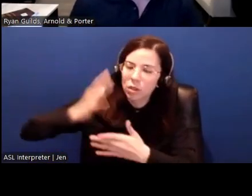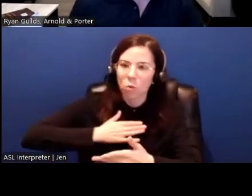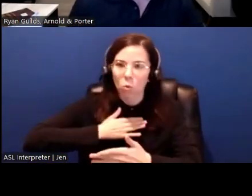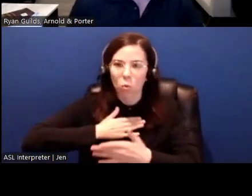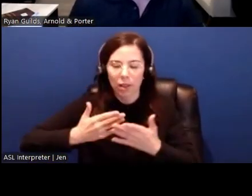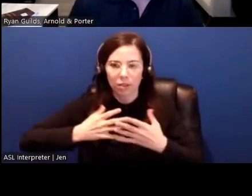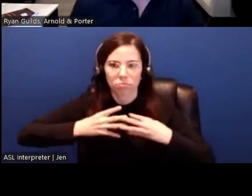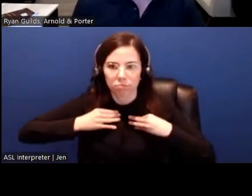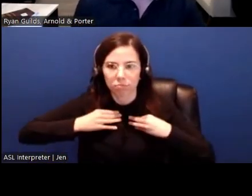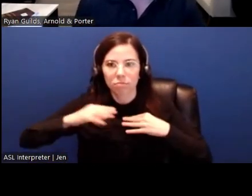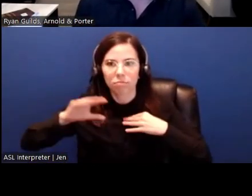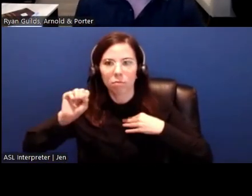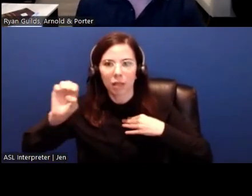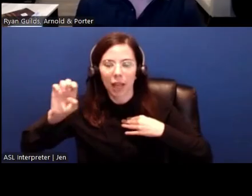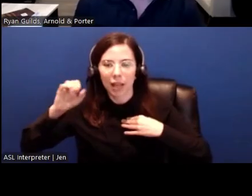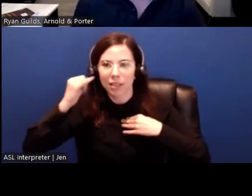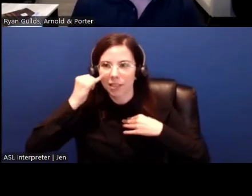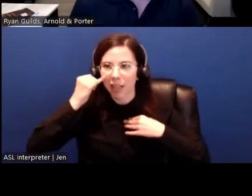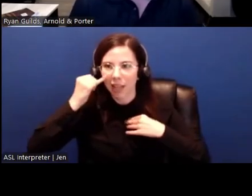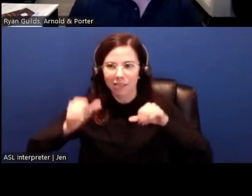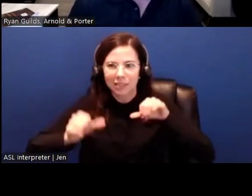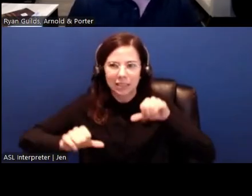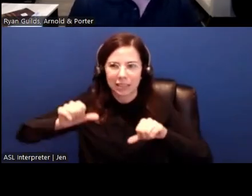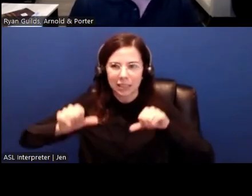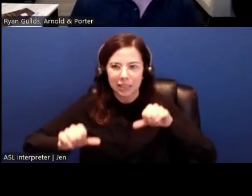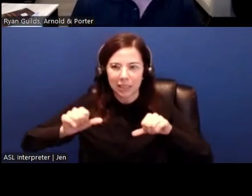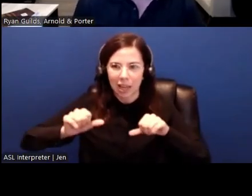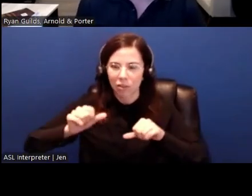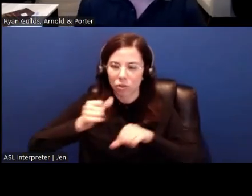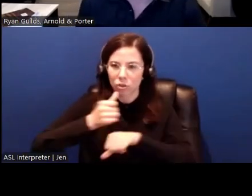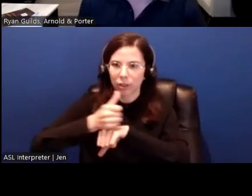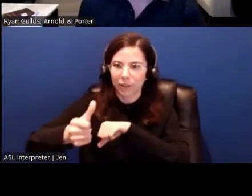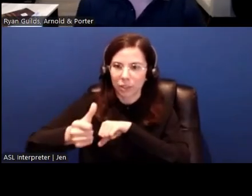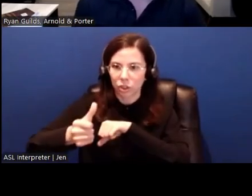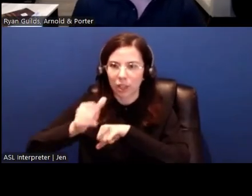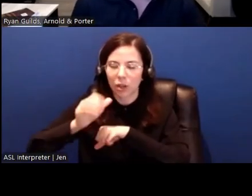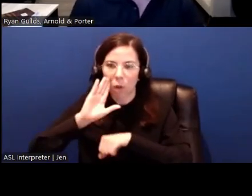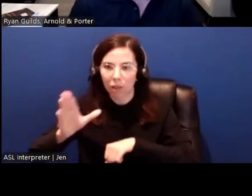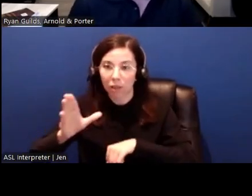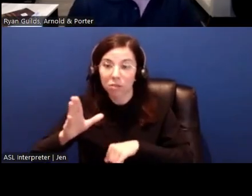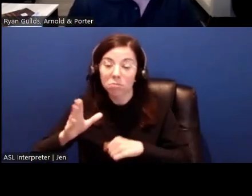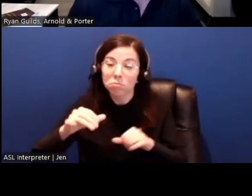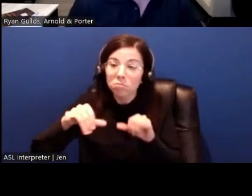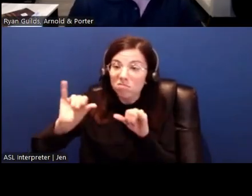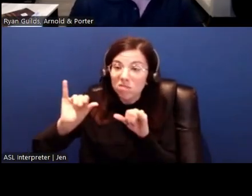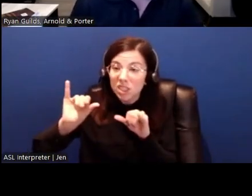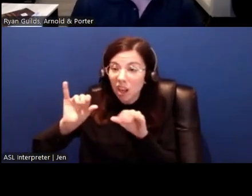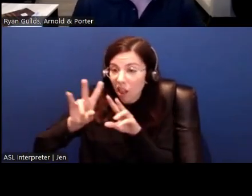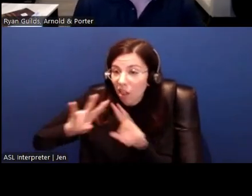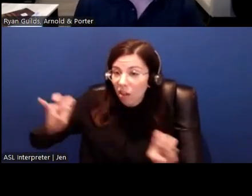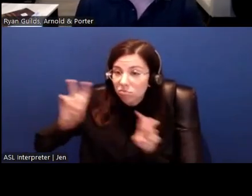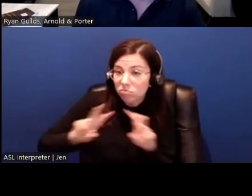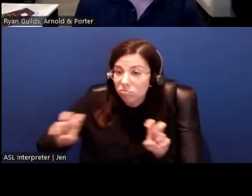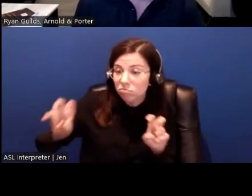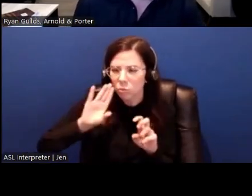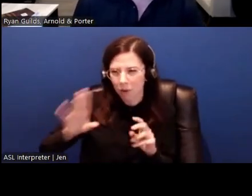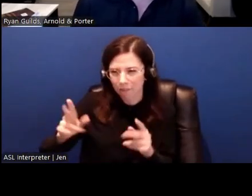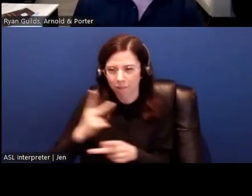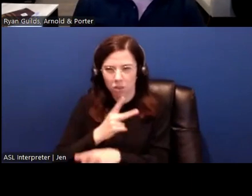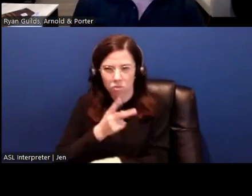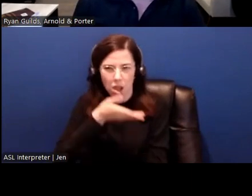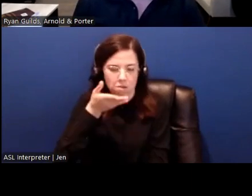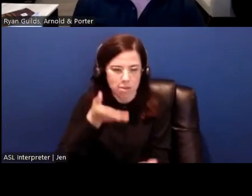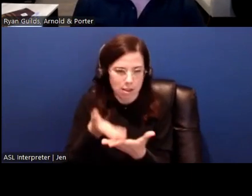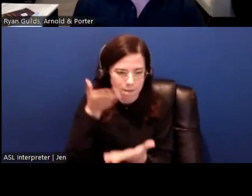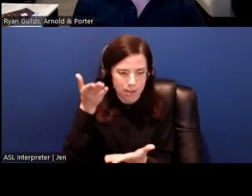cases when there's not absolute certainty of a conviction. They're still applying an analysis as to whether or not the evidence